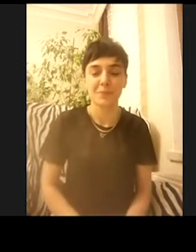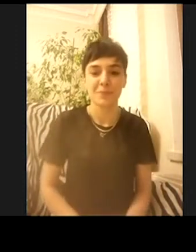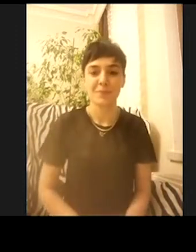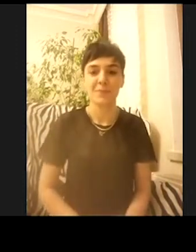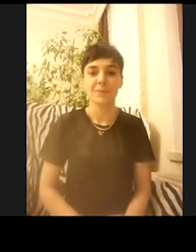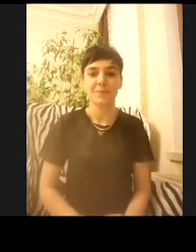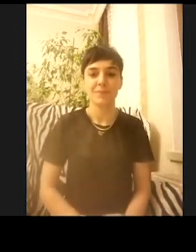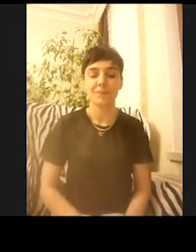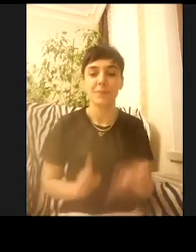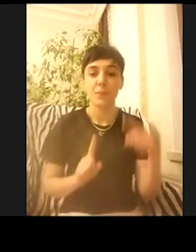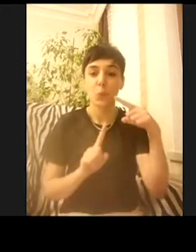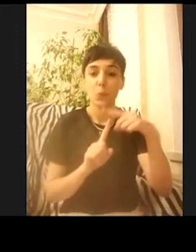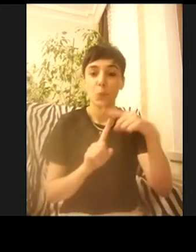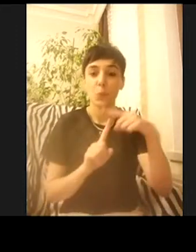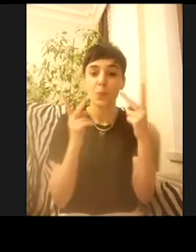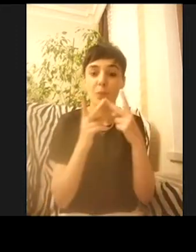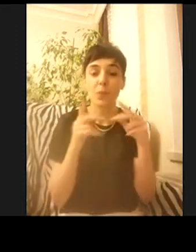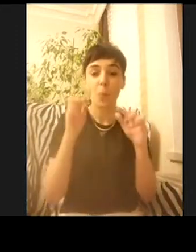it's all with you.